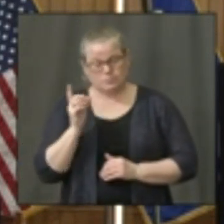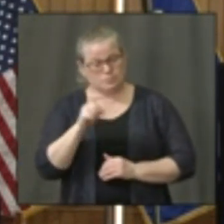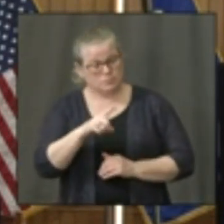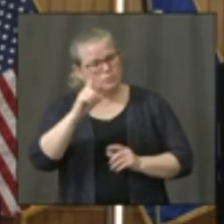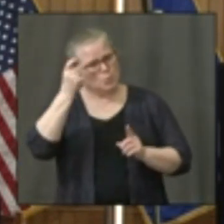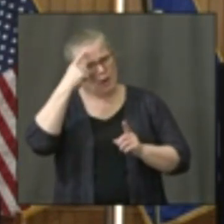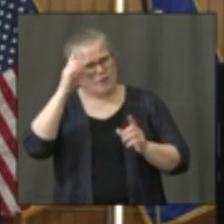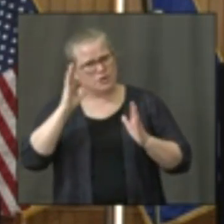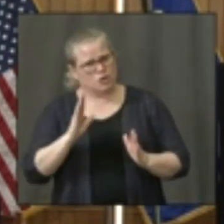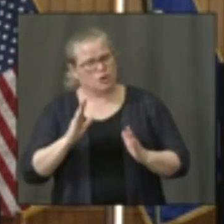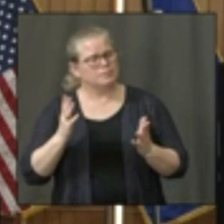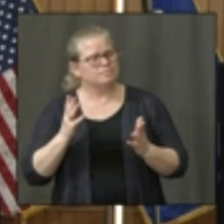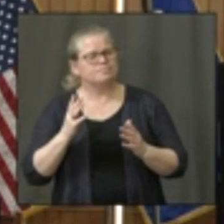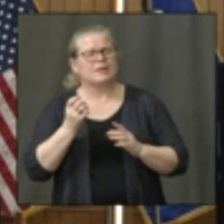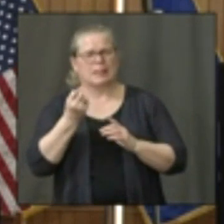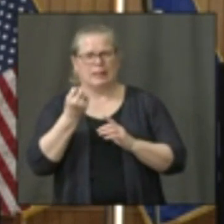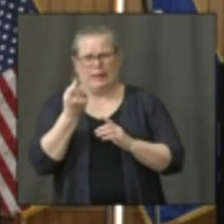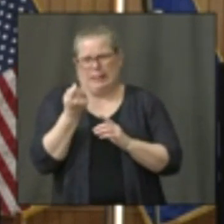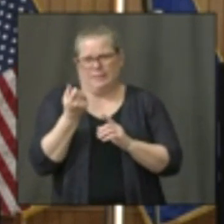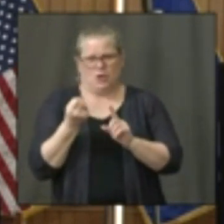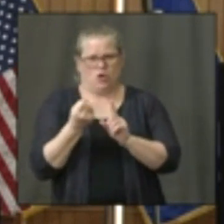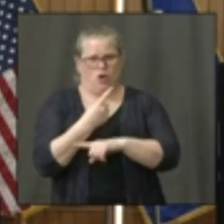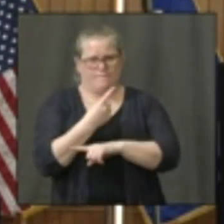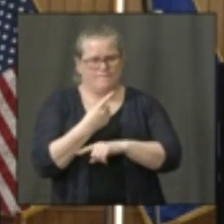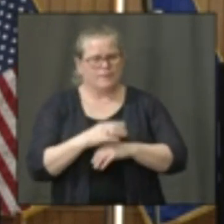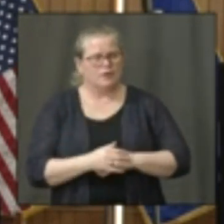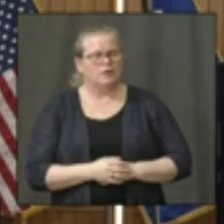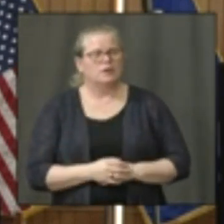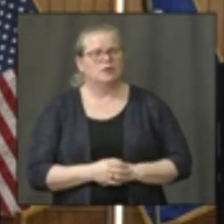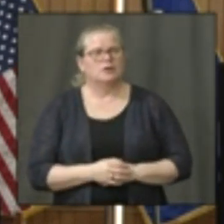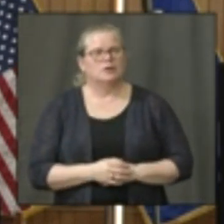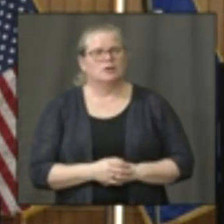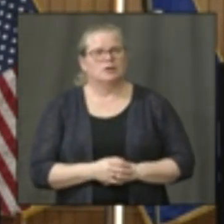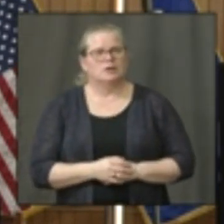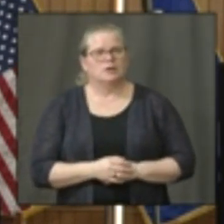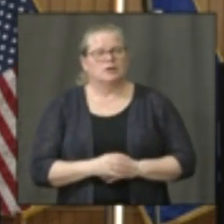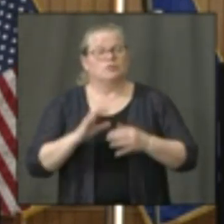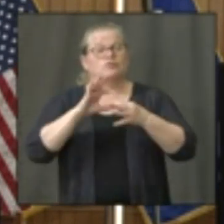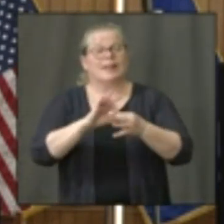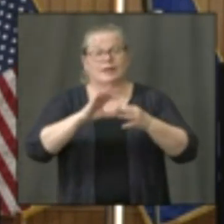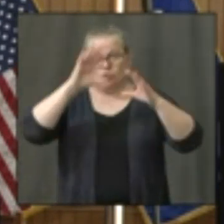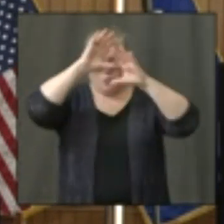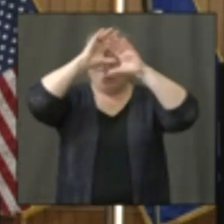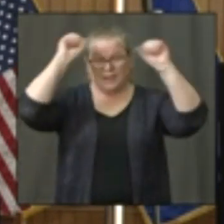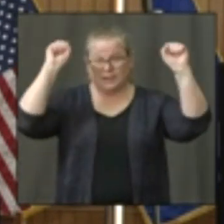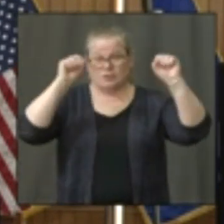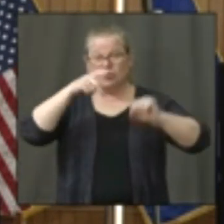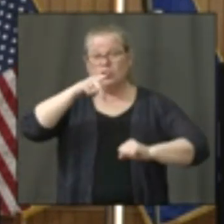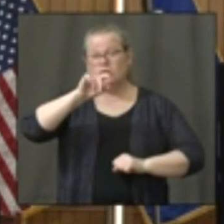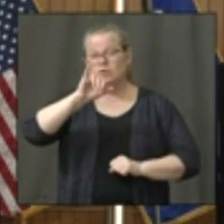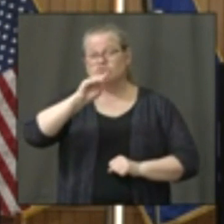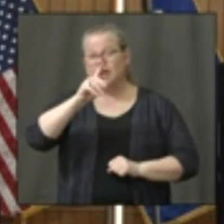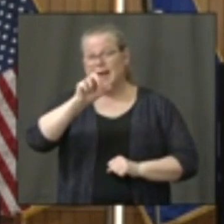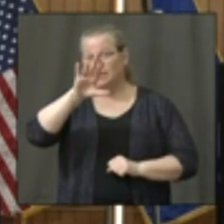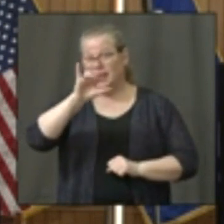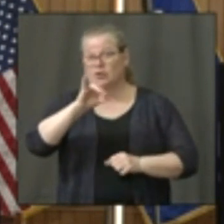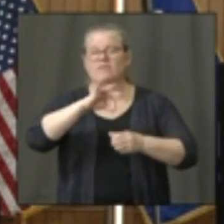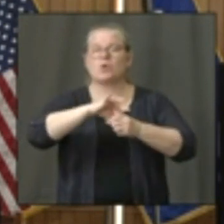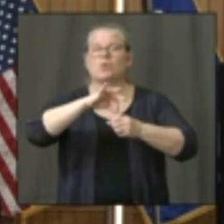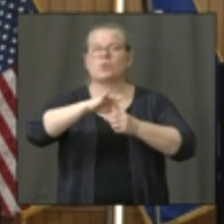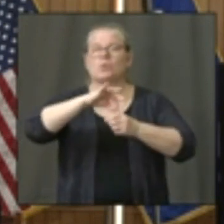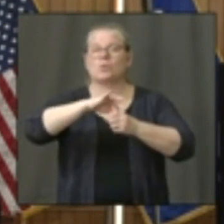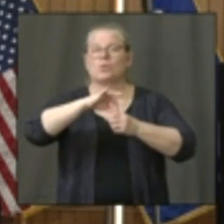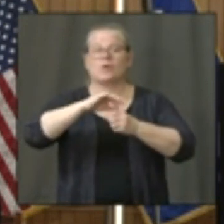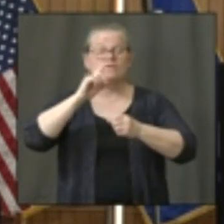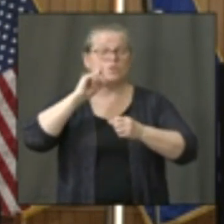Governor, slightly off topic subject, the presidential primary. Have you made a decision as to, number